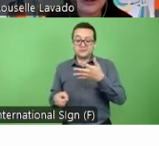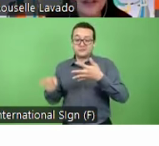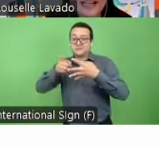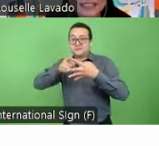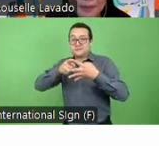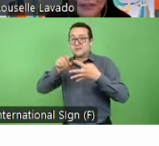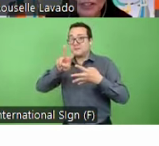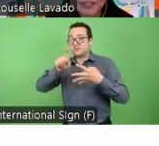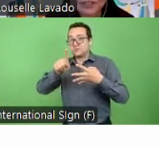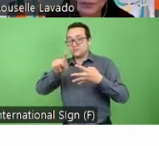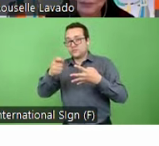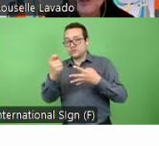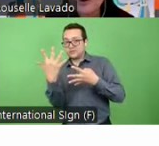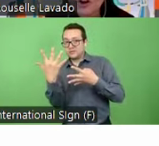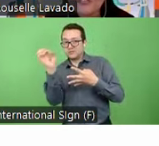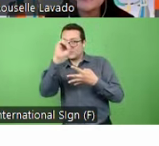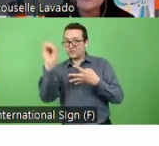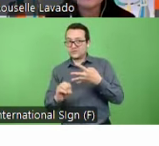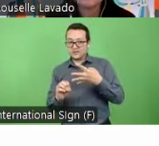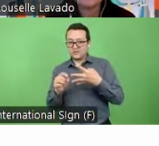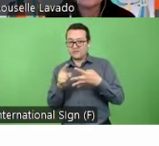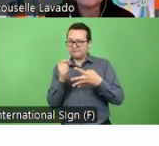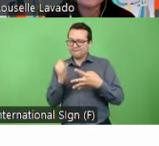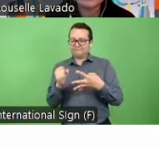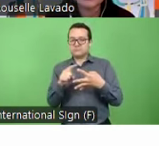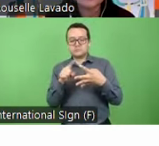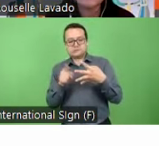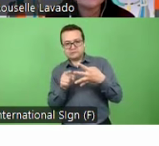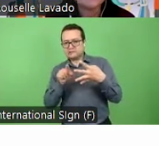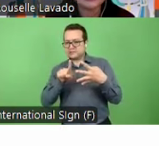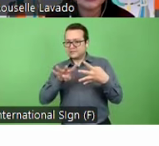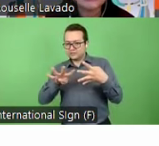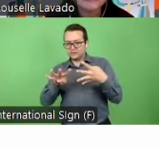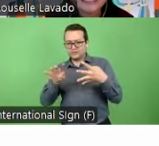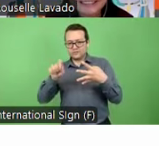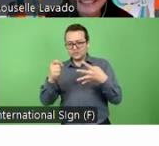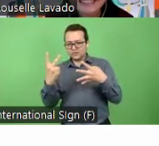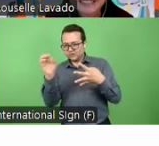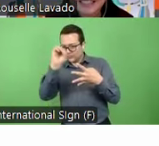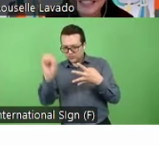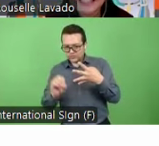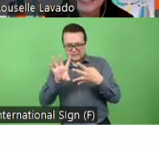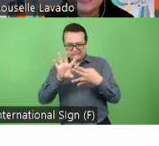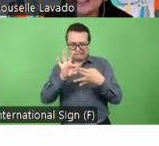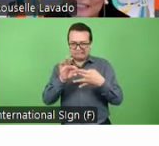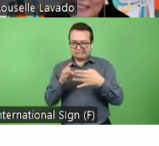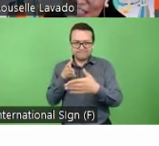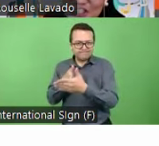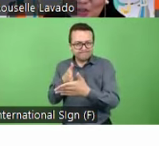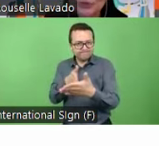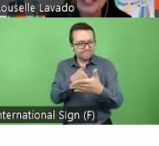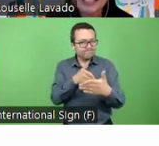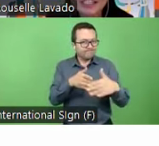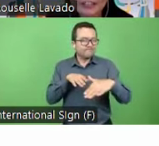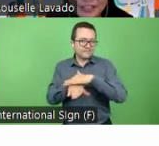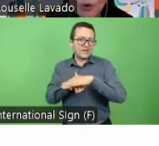indicator of access barriers, often invisible in traditional expenditure statistics. Here is the